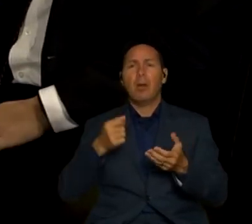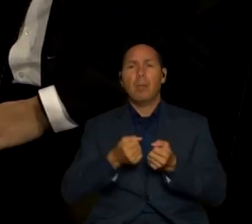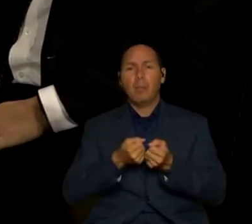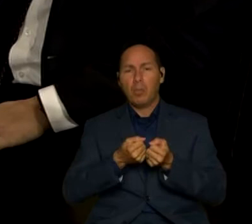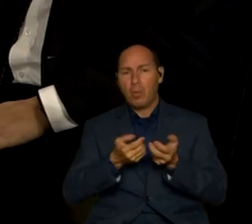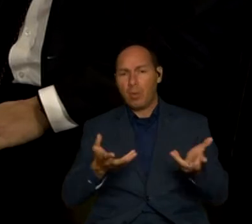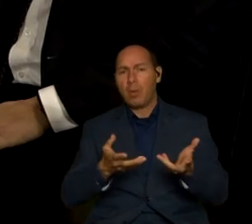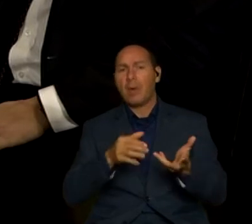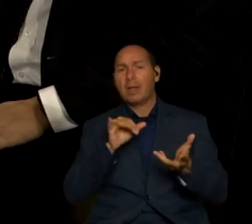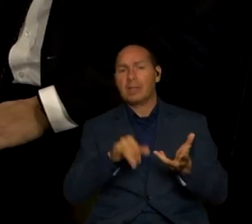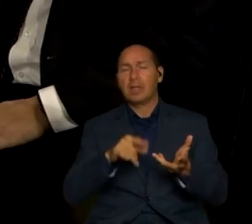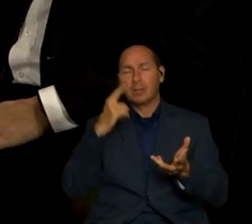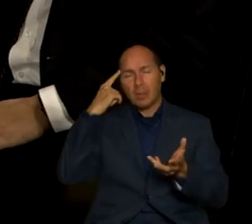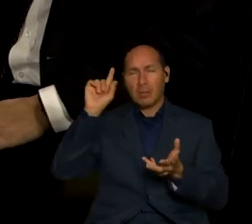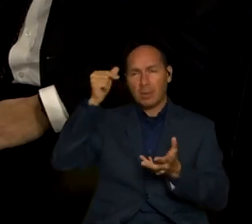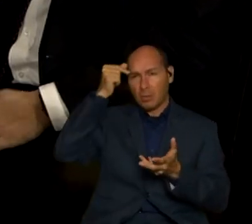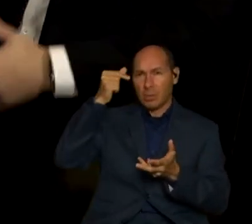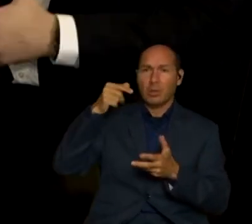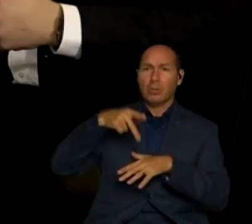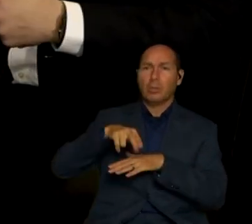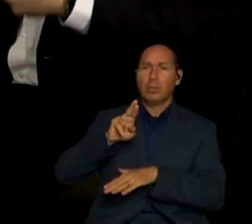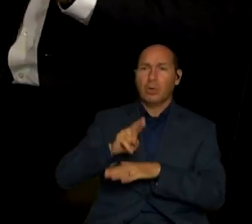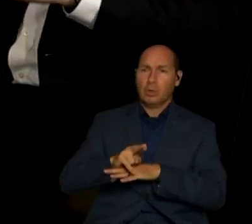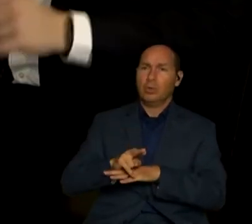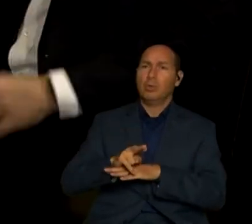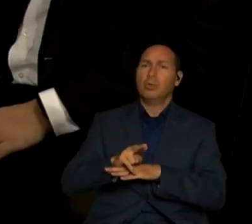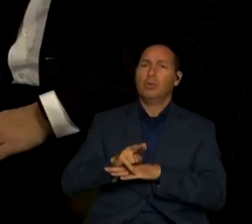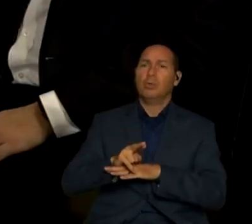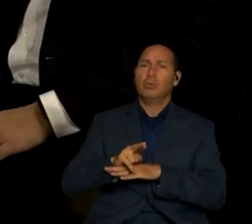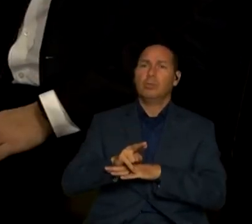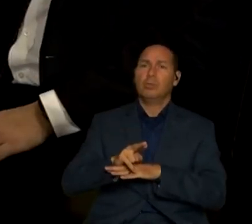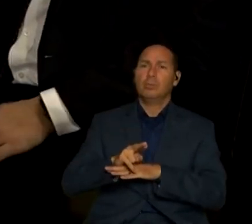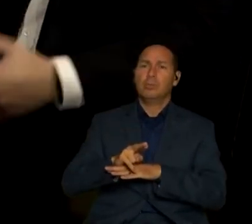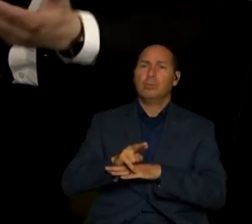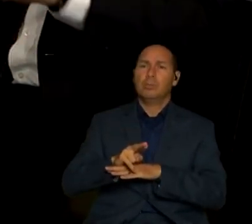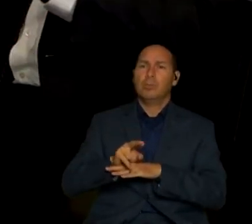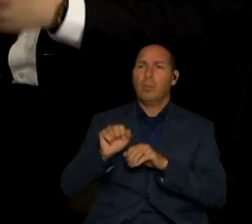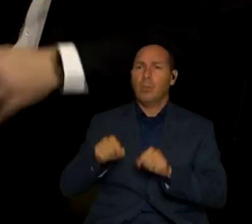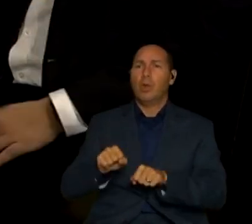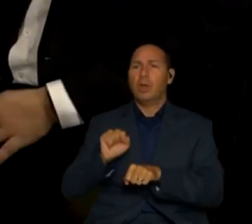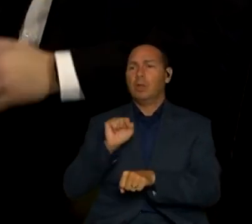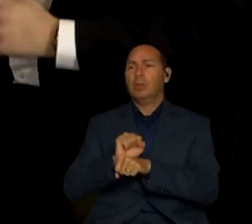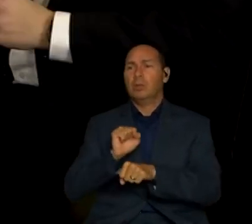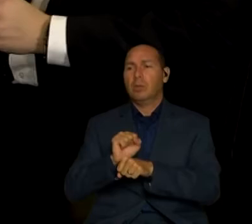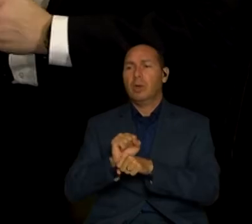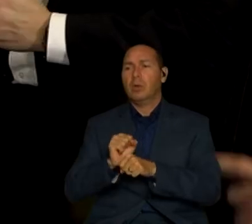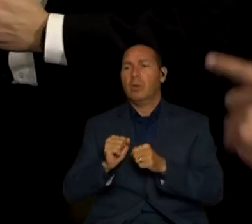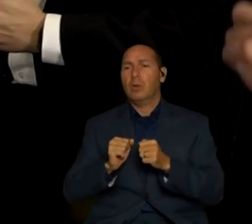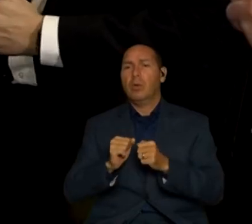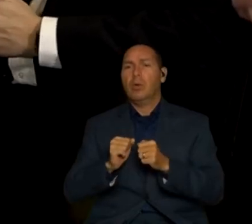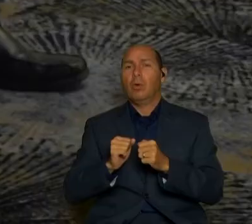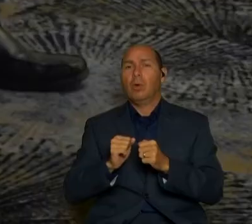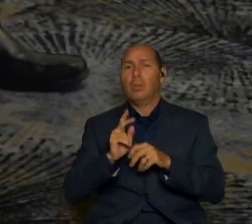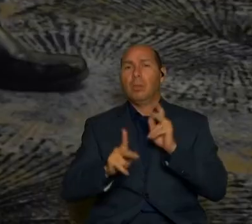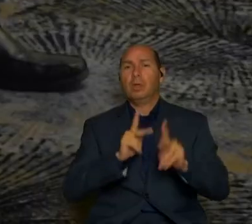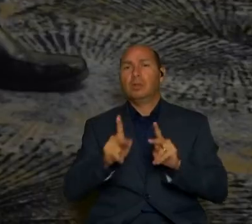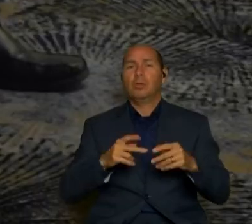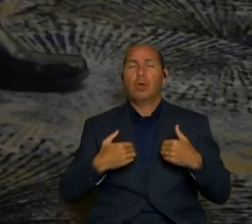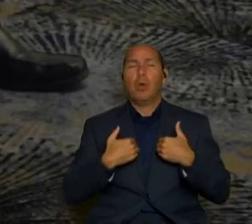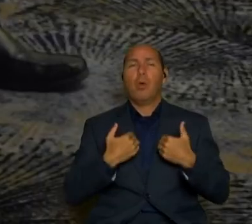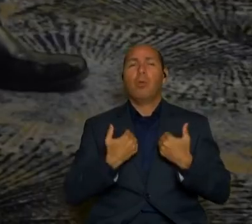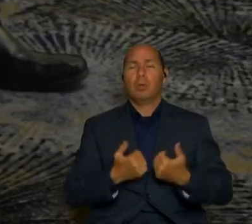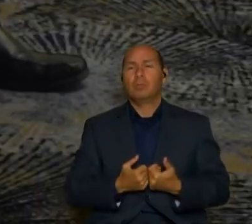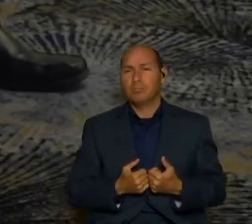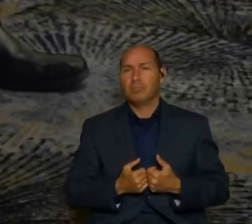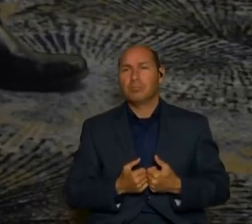need for the government of Puerto Rico to actually be able to work with these new generations. Juan Carlos, well, in your case,